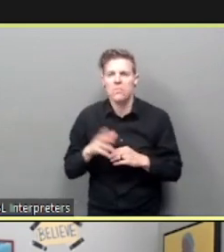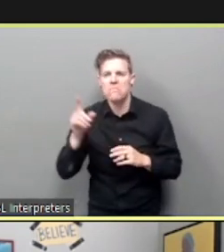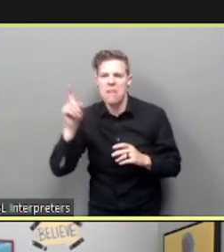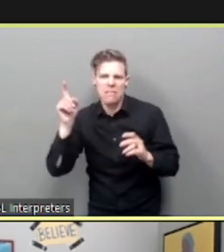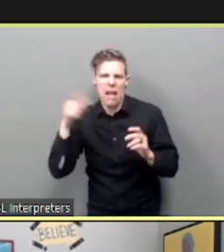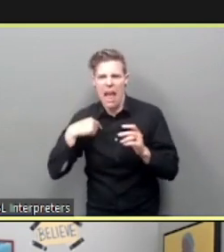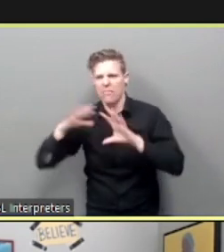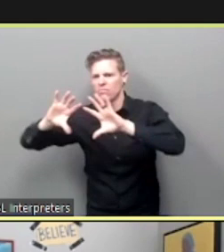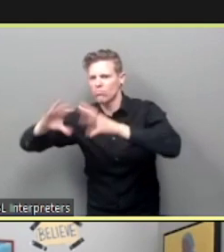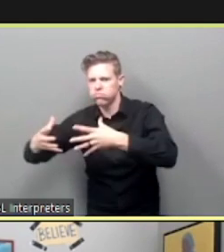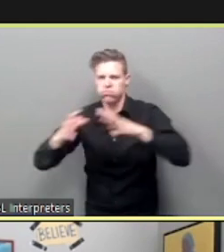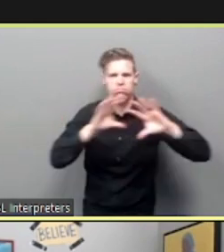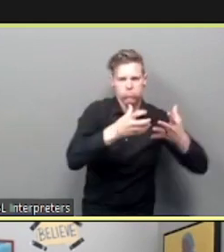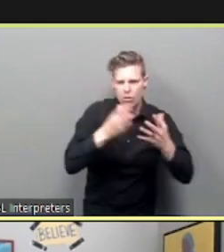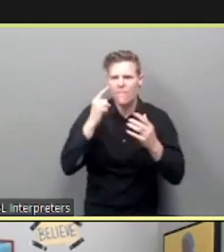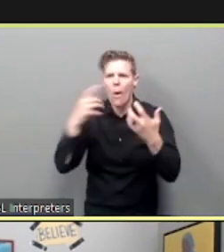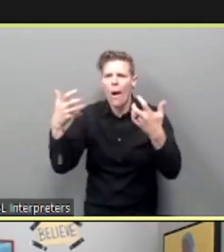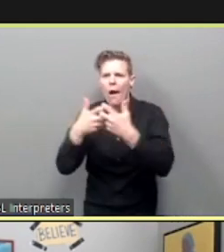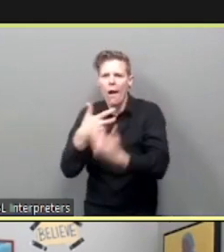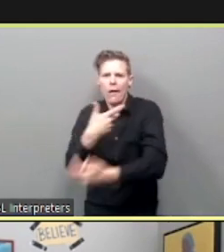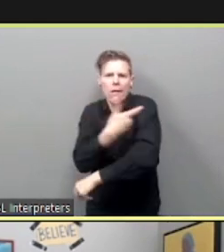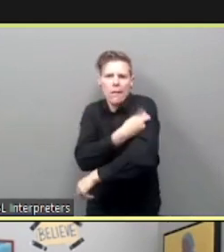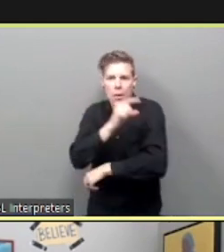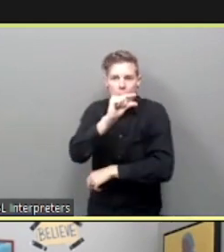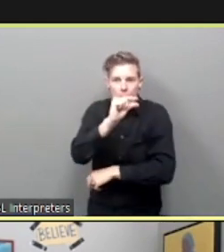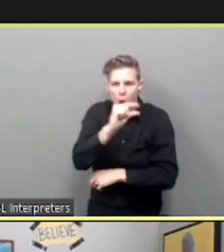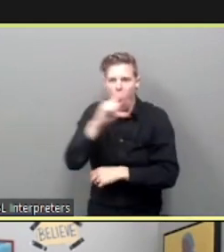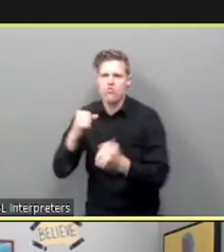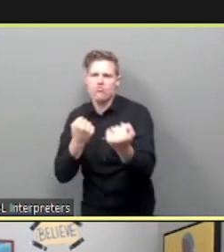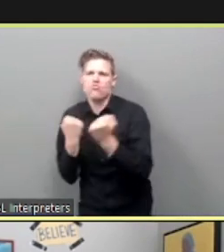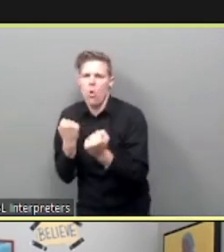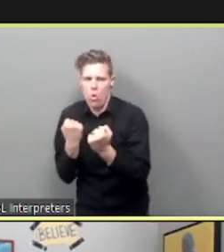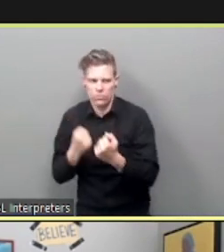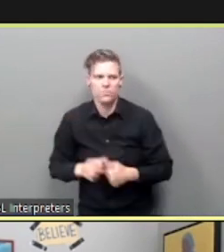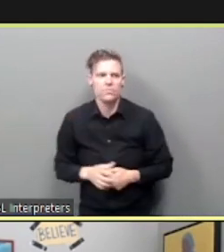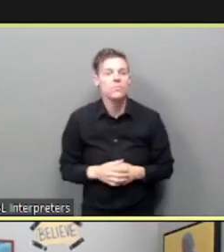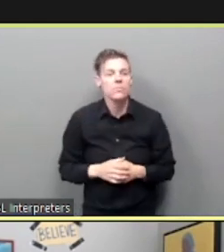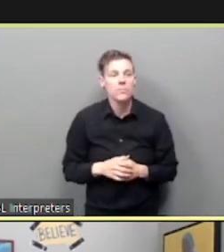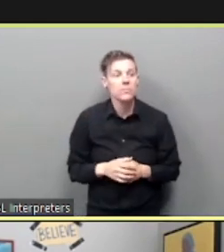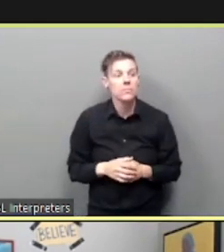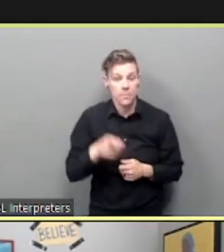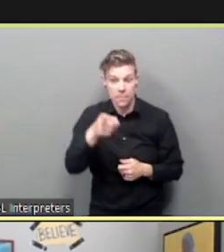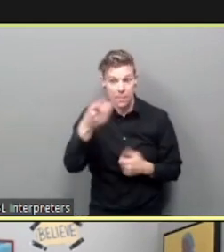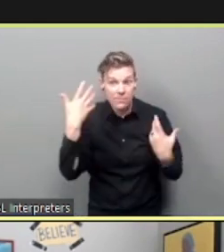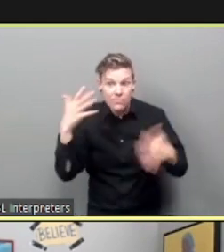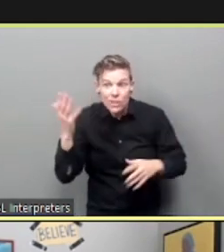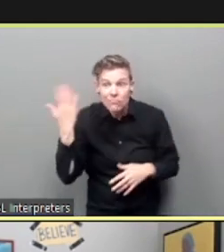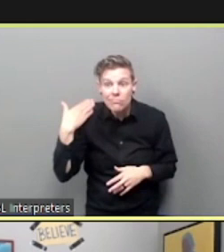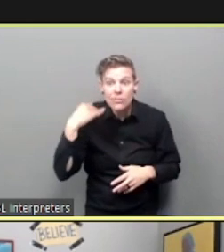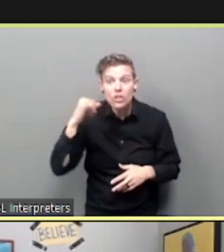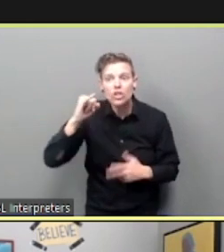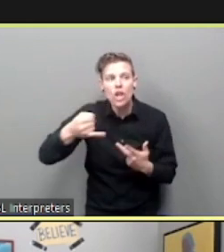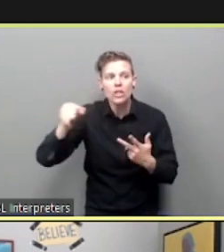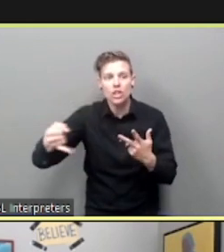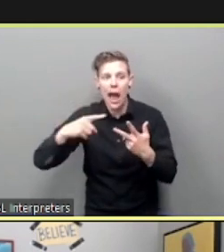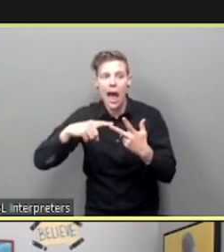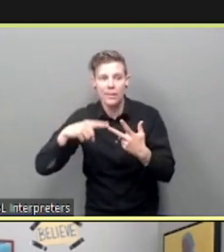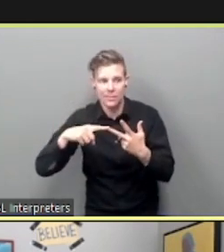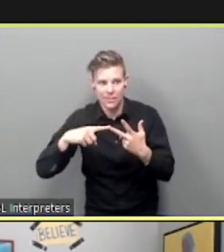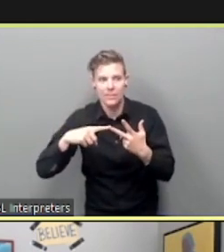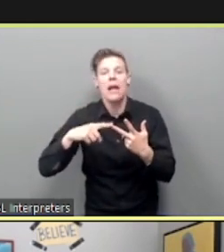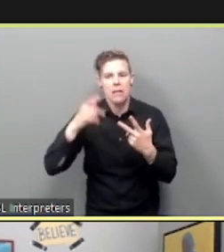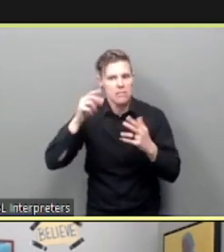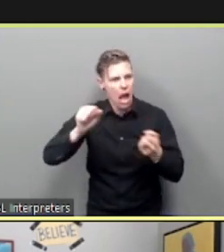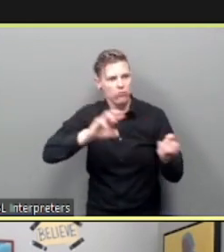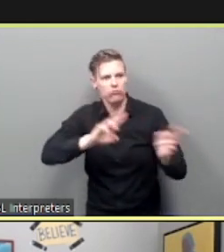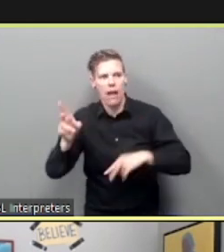So the next slide is also exciting for those of you who got J&J. The J&J booster vaccine is anyone 18 and